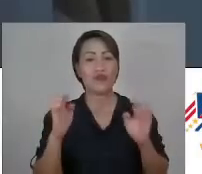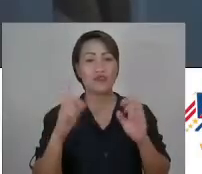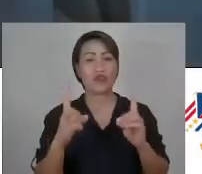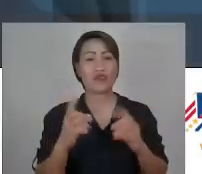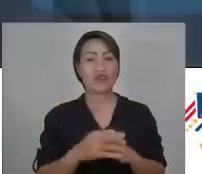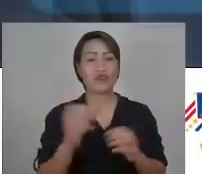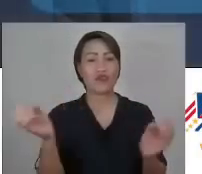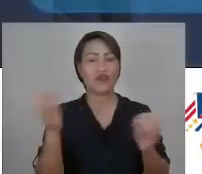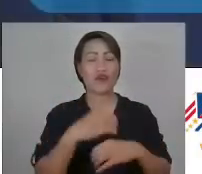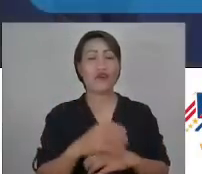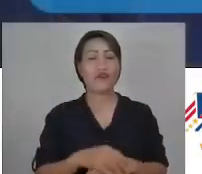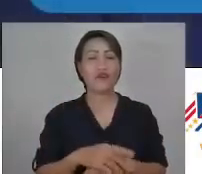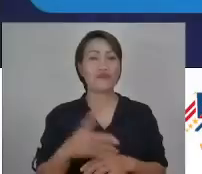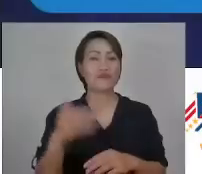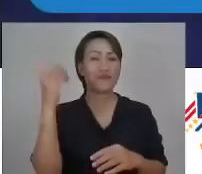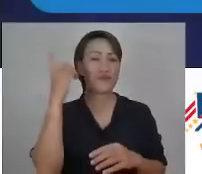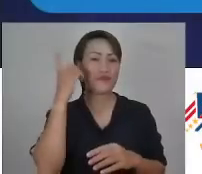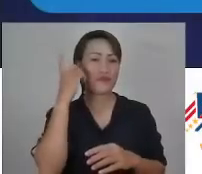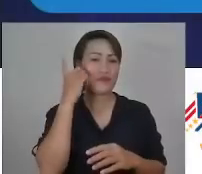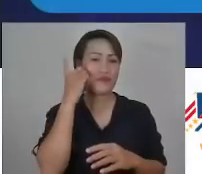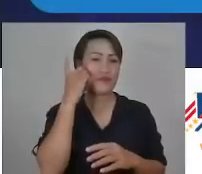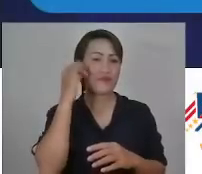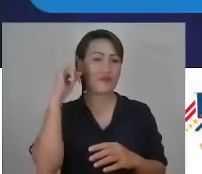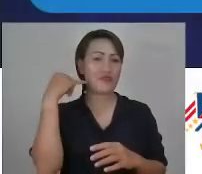D.R. Andaya.